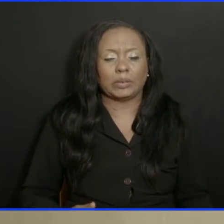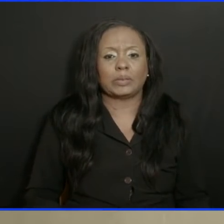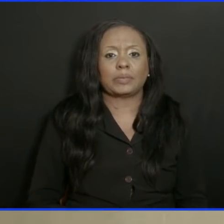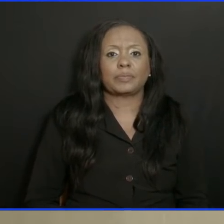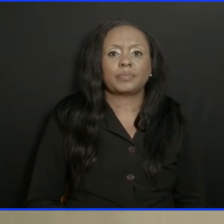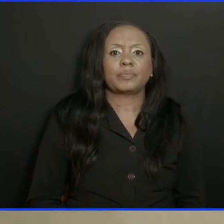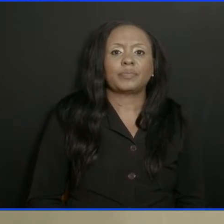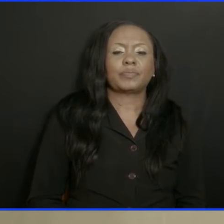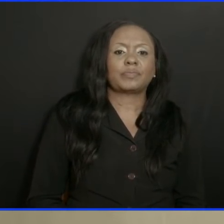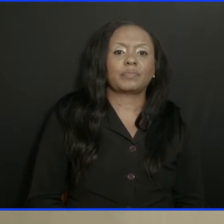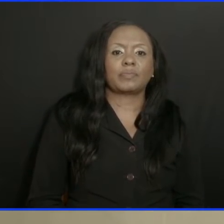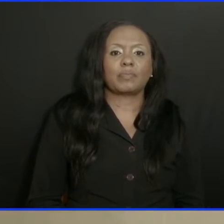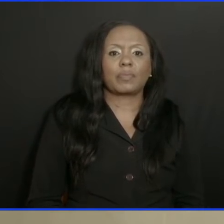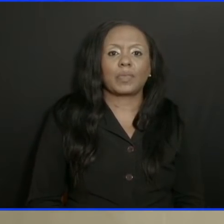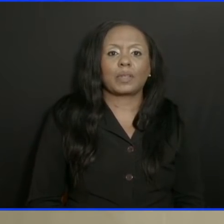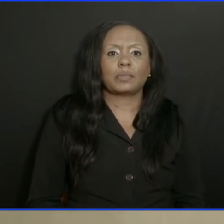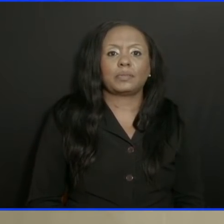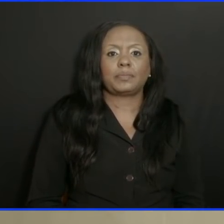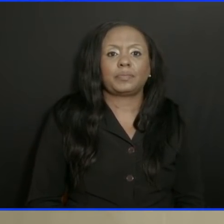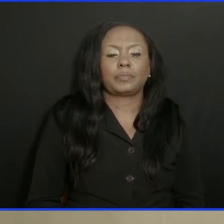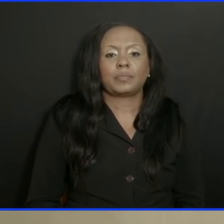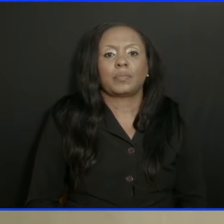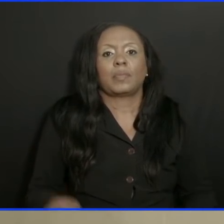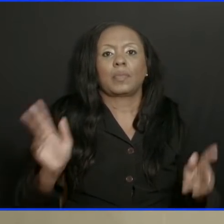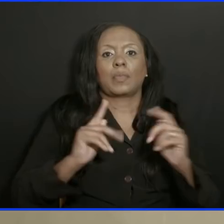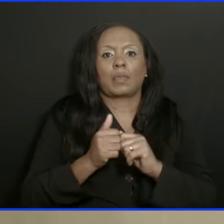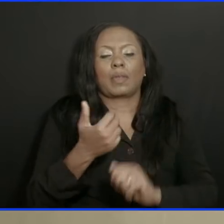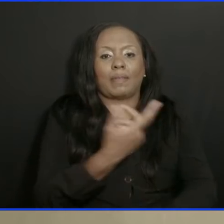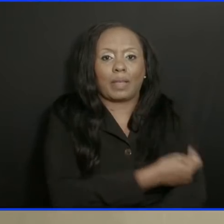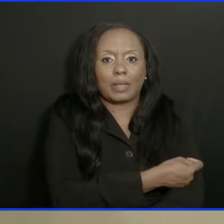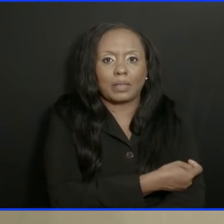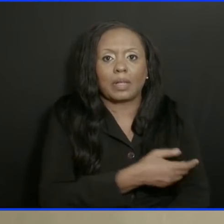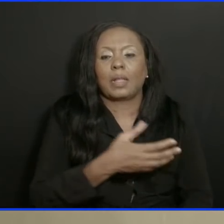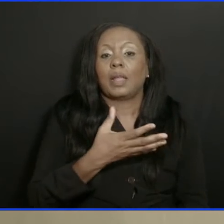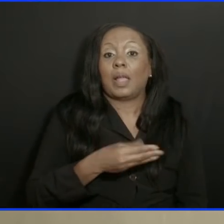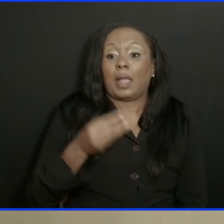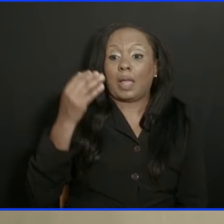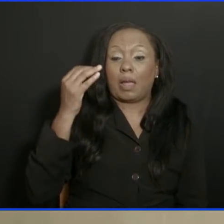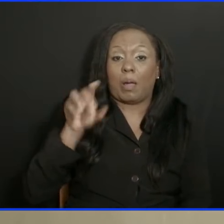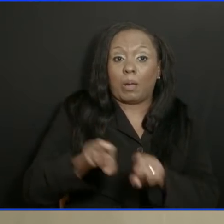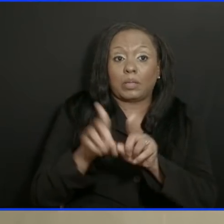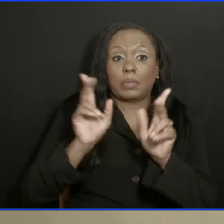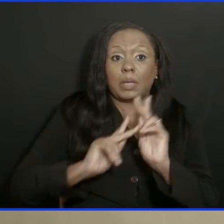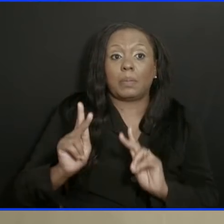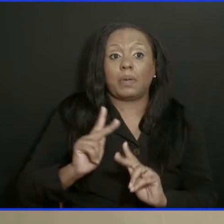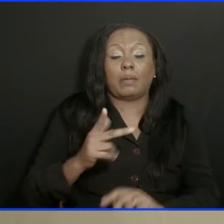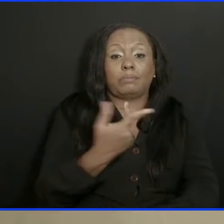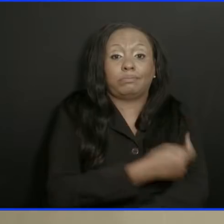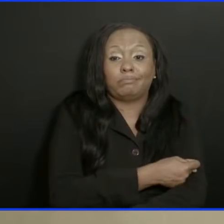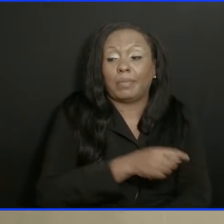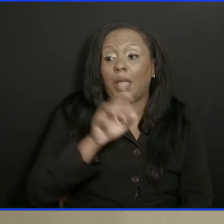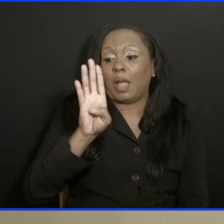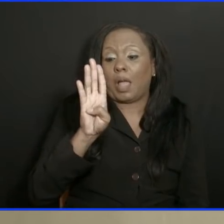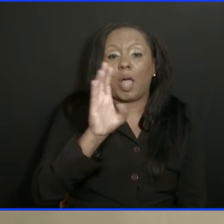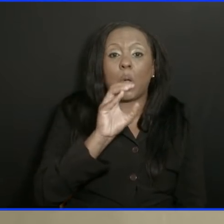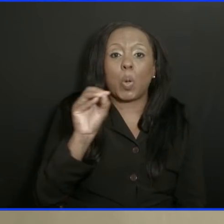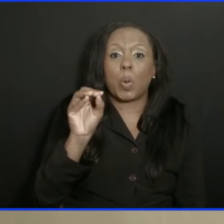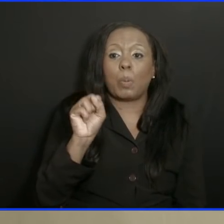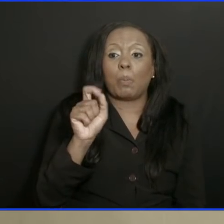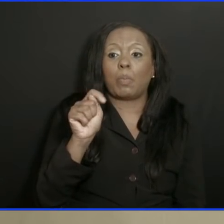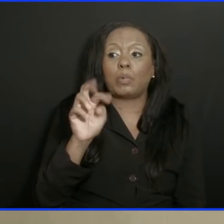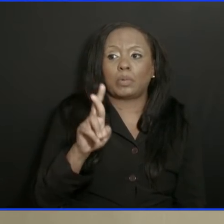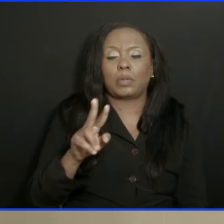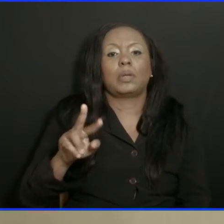first-time vaccinations as well as boosters will significantly reduce the likelihood of death and severe disease due